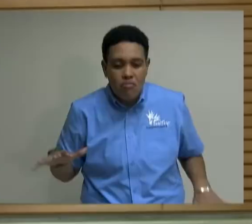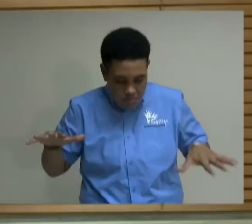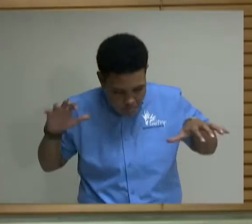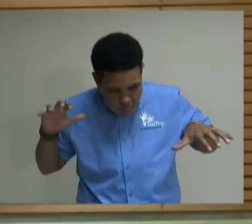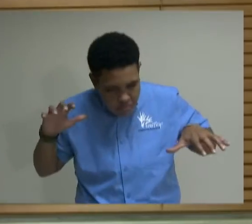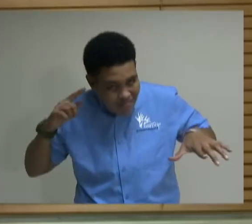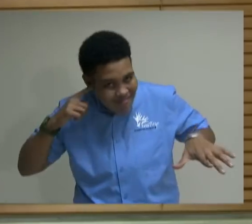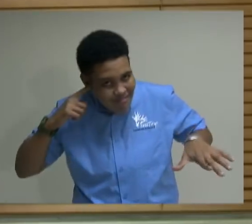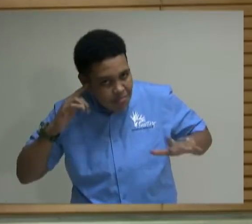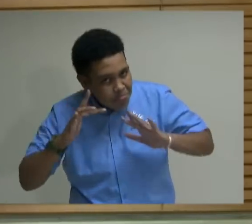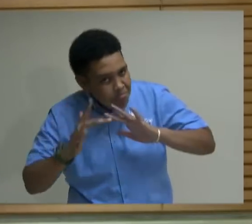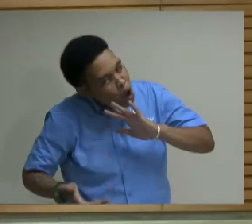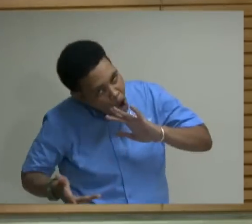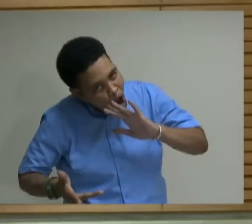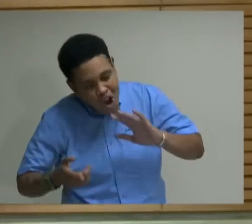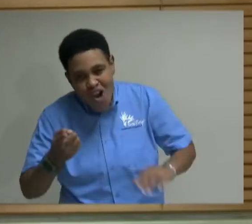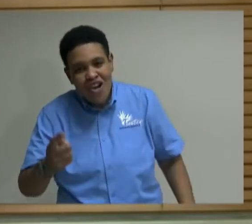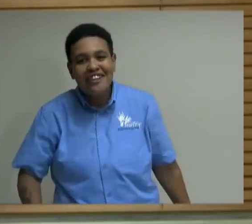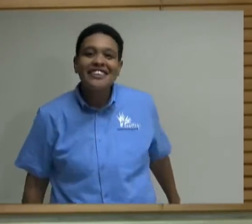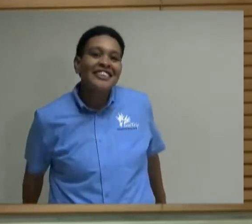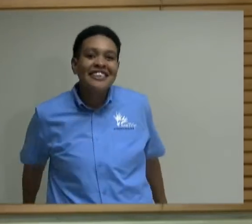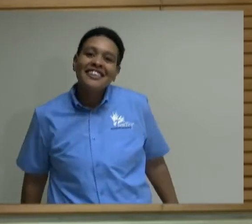Okay, have we lost him again?